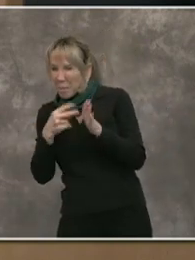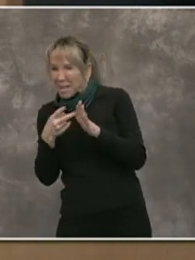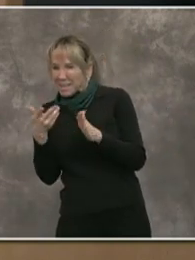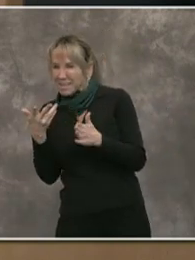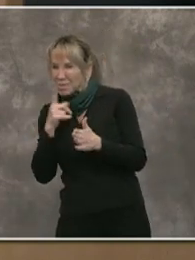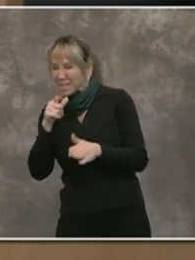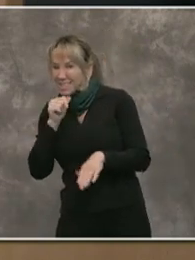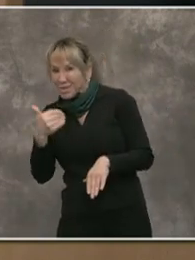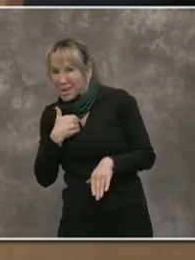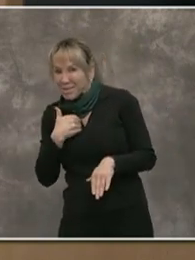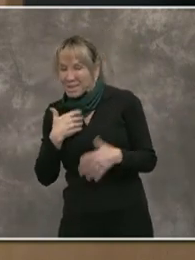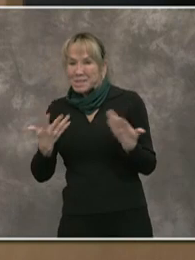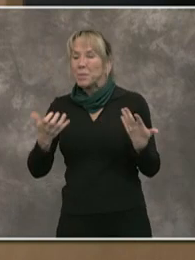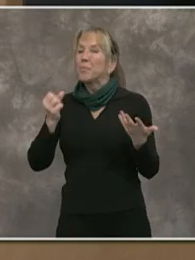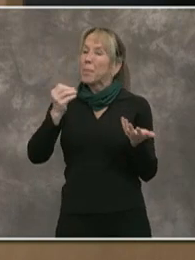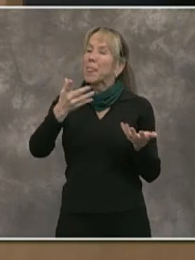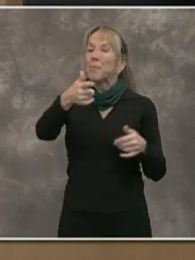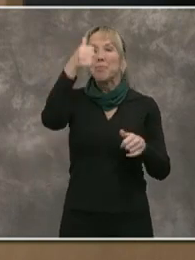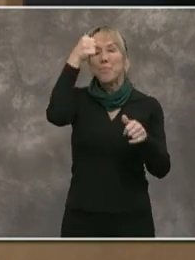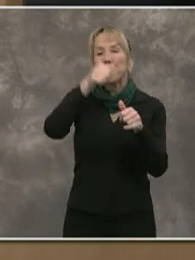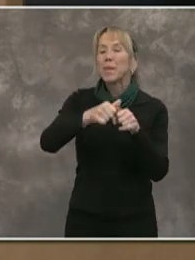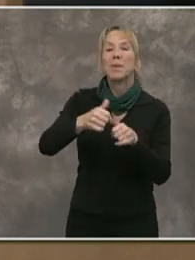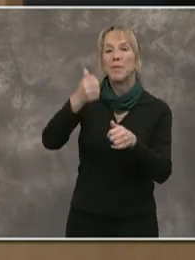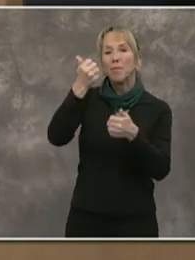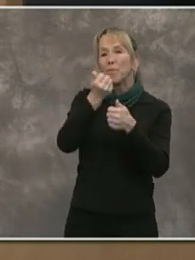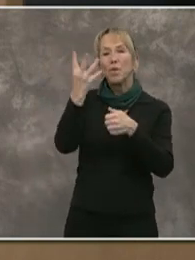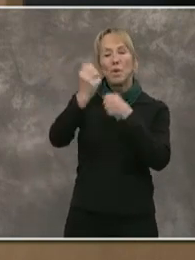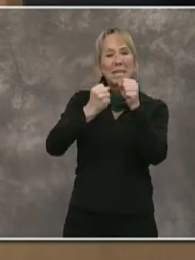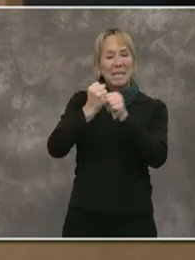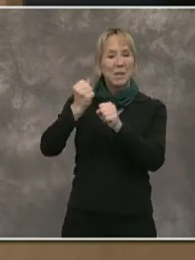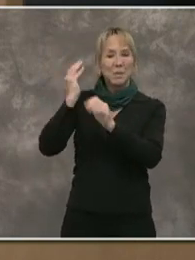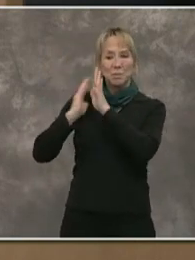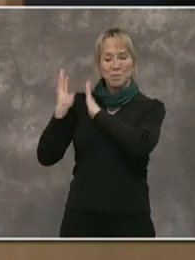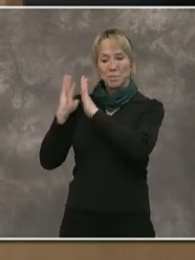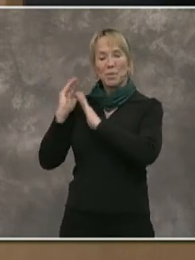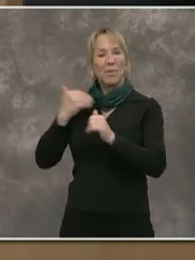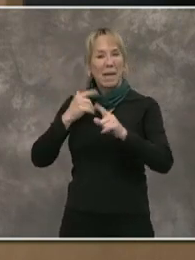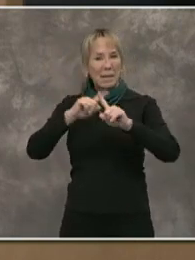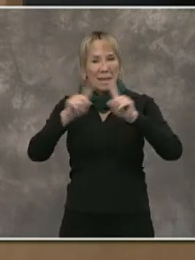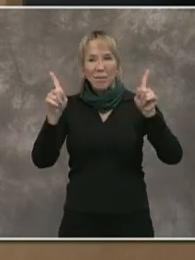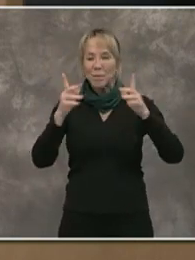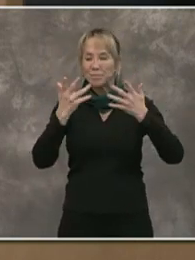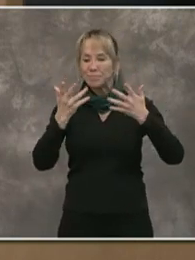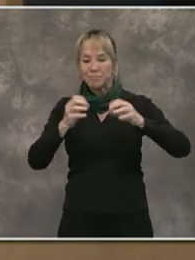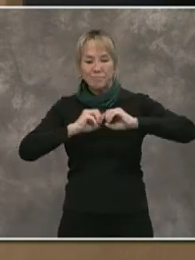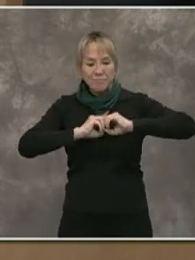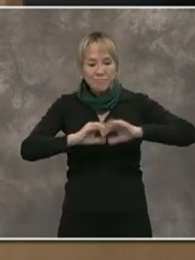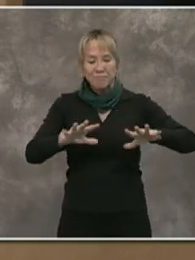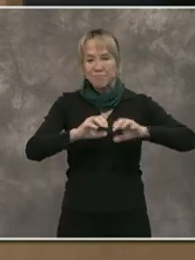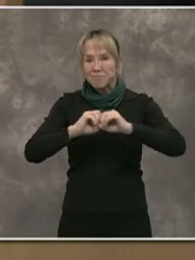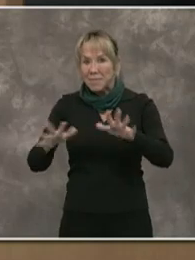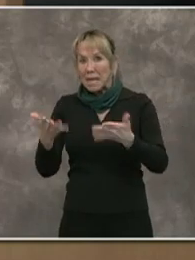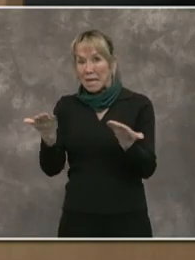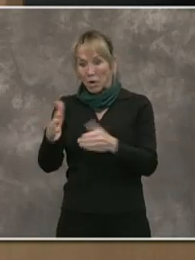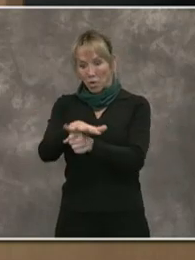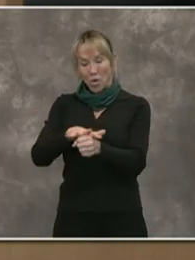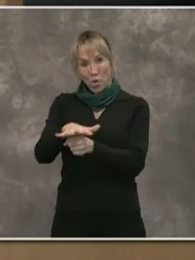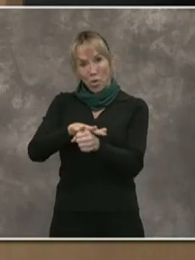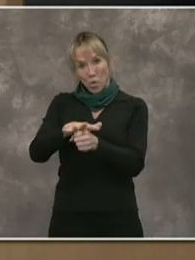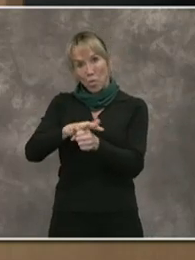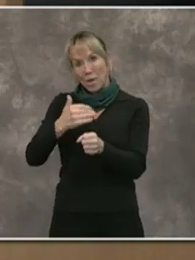back a couple years, we had the Zika come into the Americas, and we had a lot of local Zika cases that needed to be